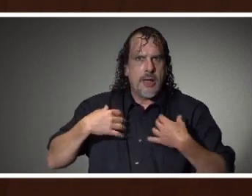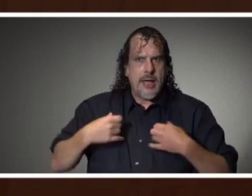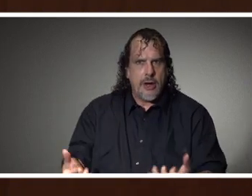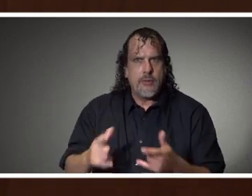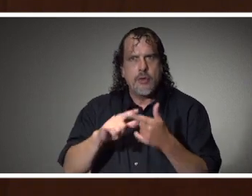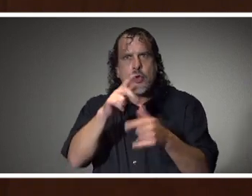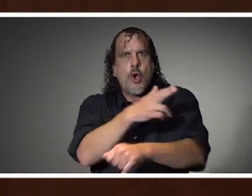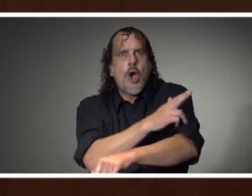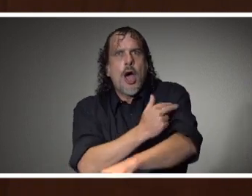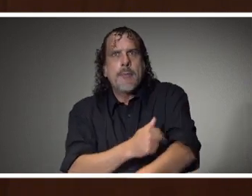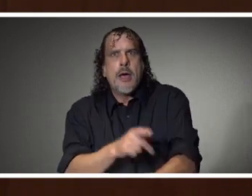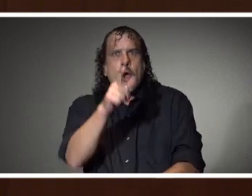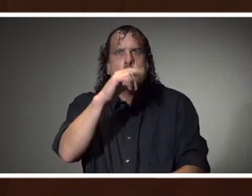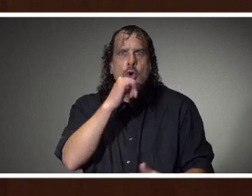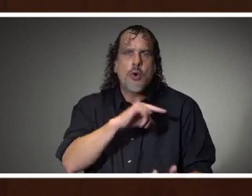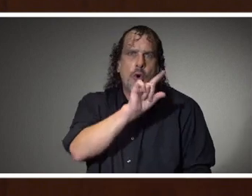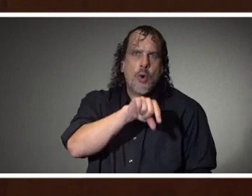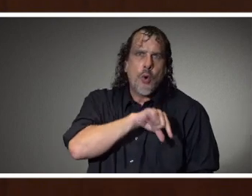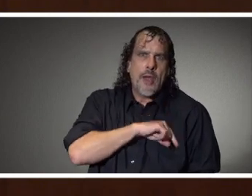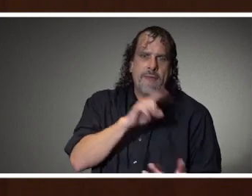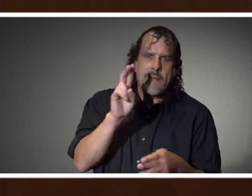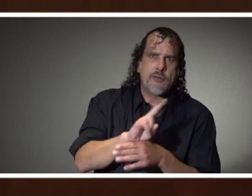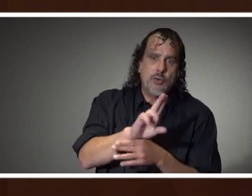hospitals that have patients who qualify for its use.